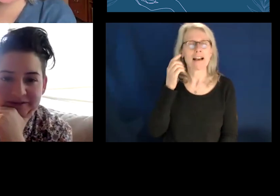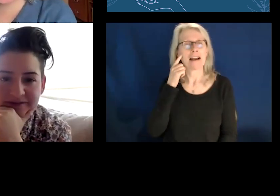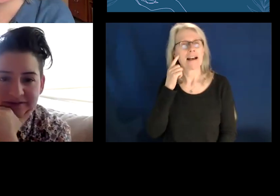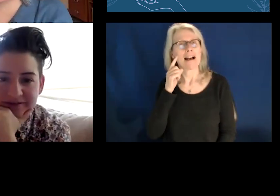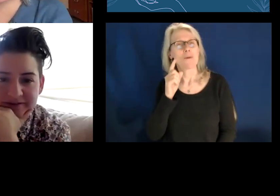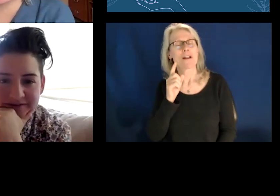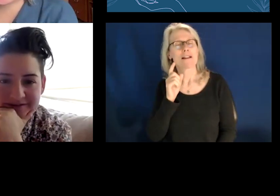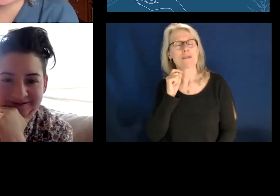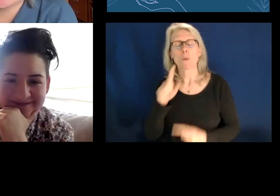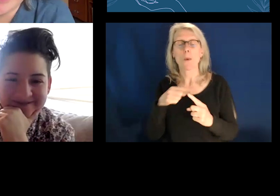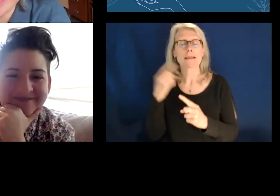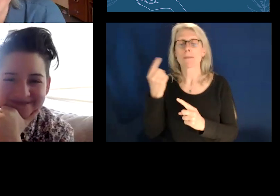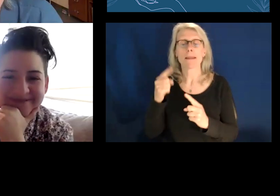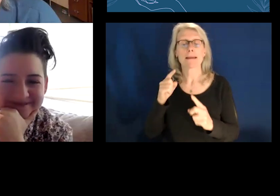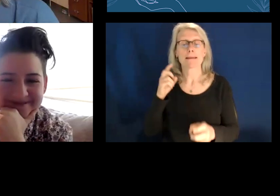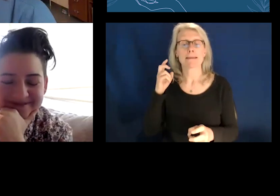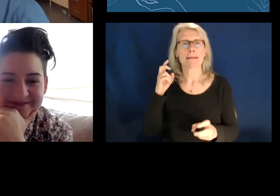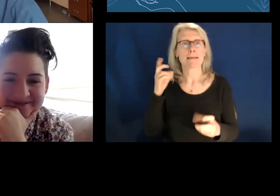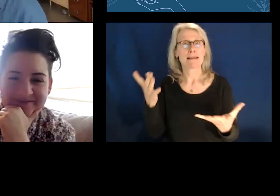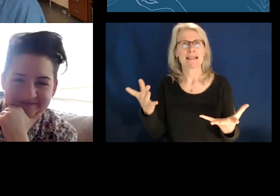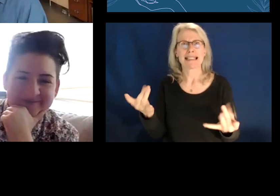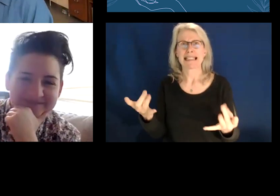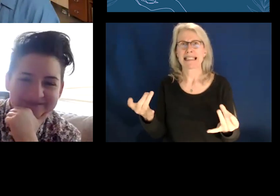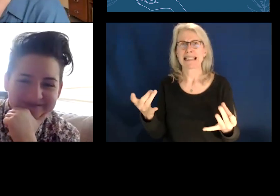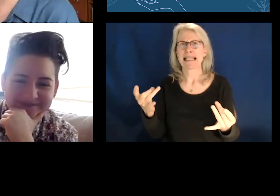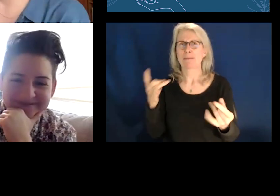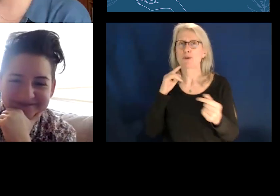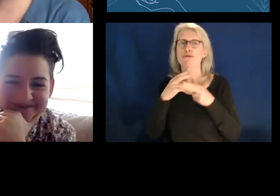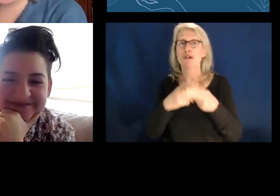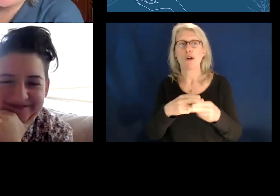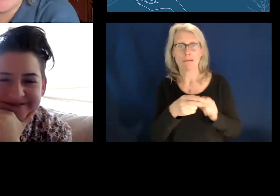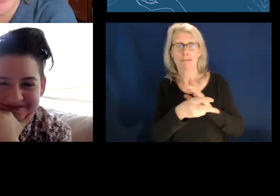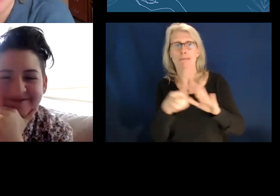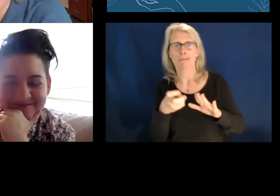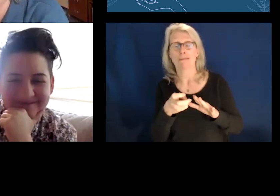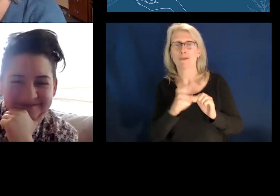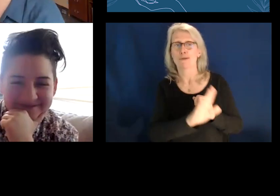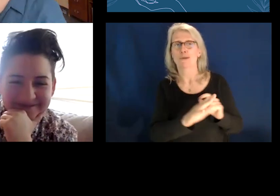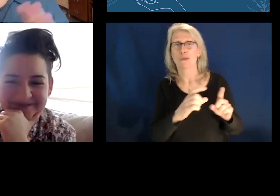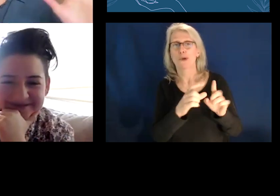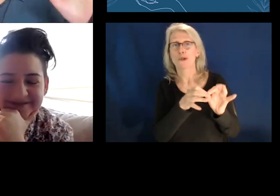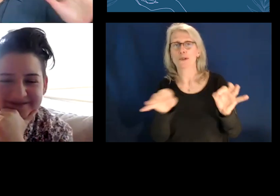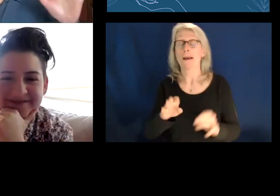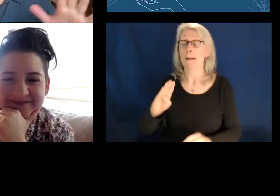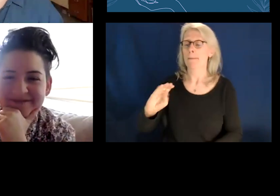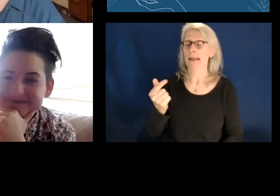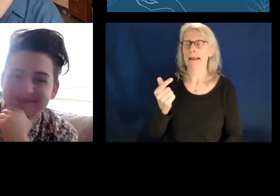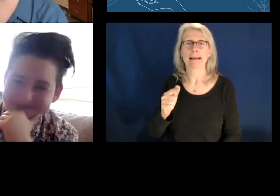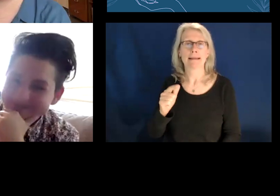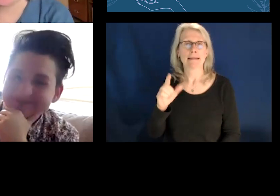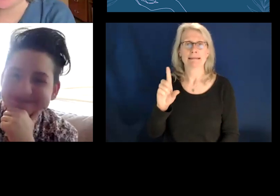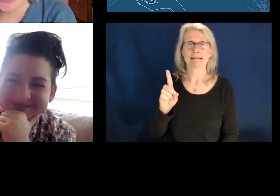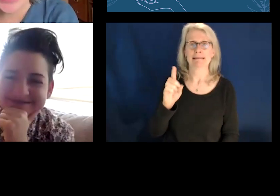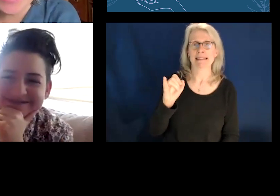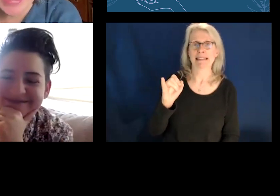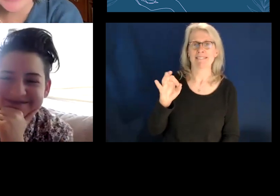big difficult from now on, and credit trademark Derek Chen. We're facing the big difficult